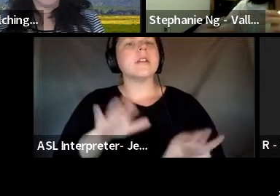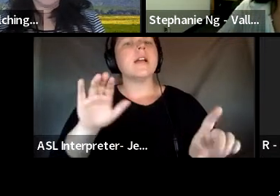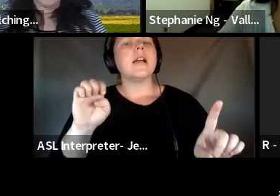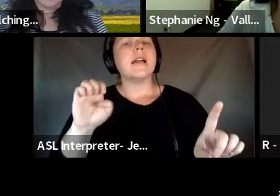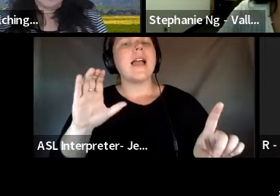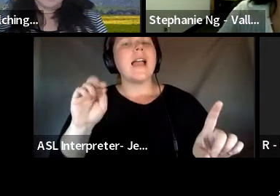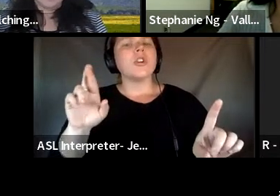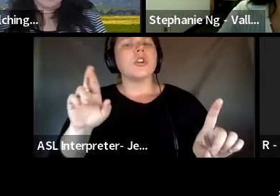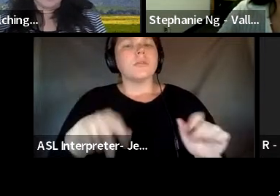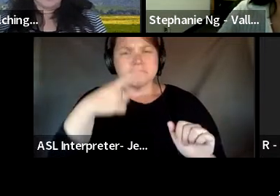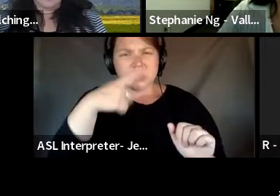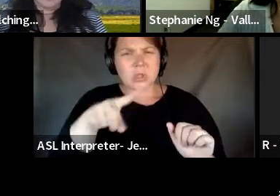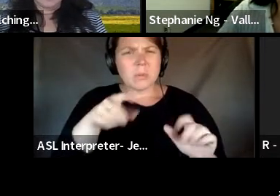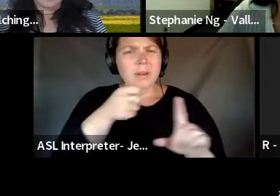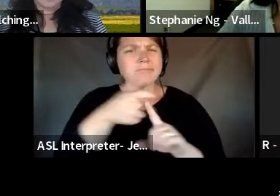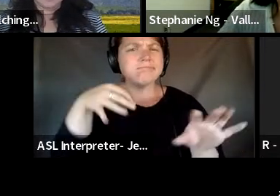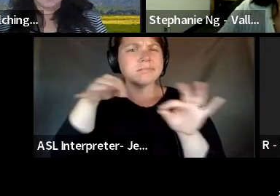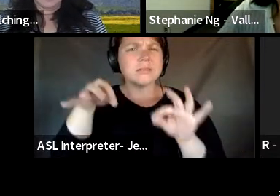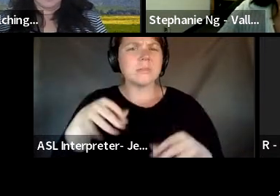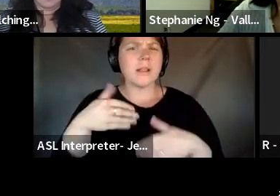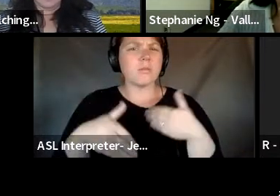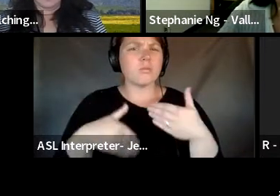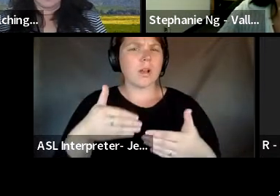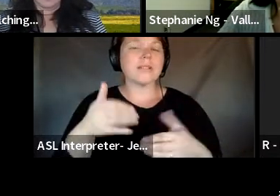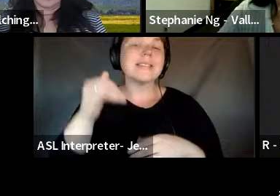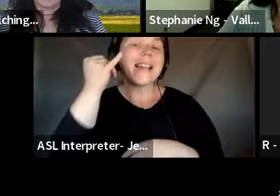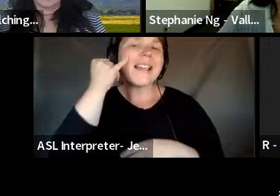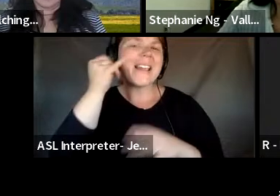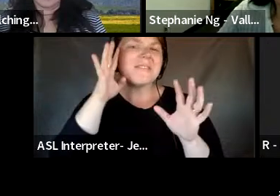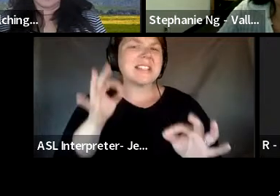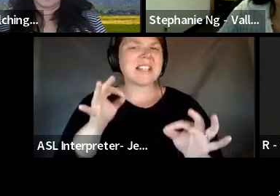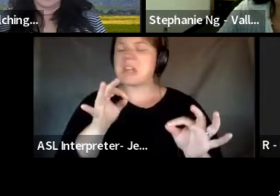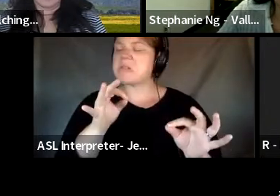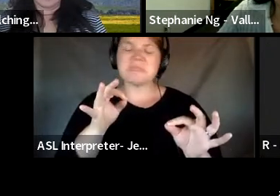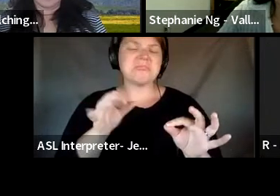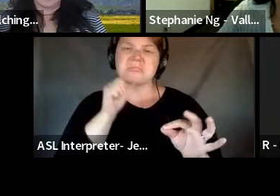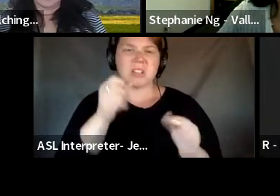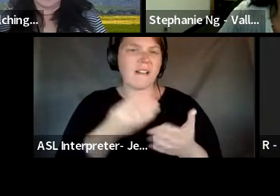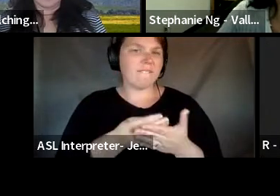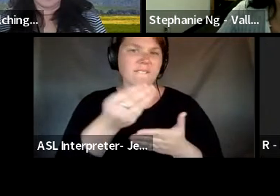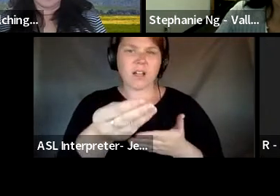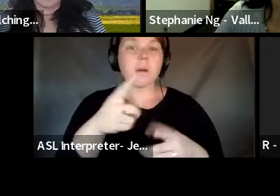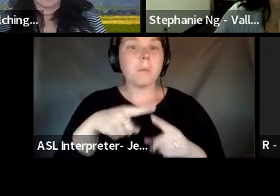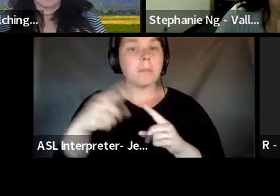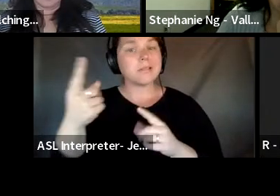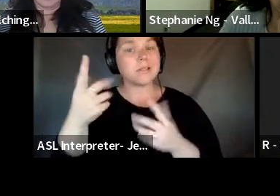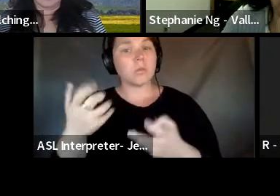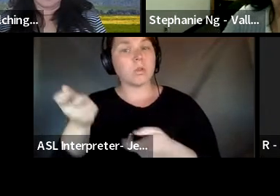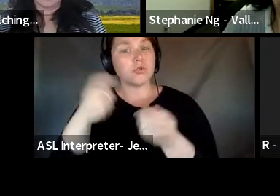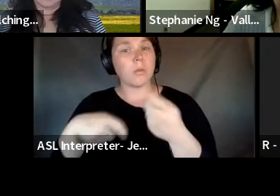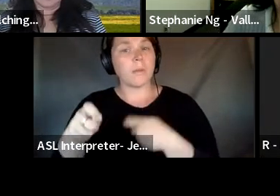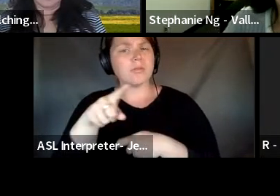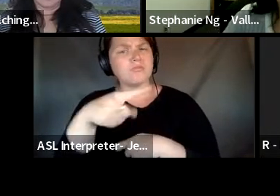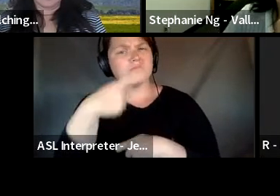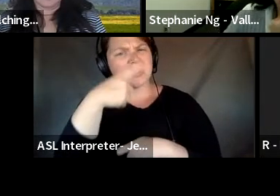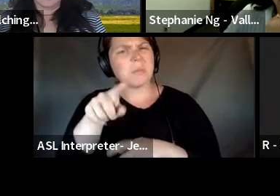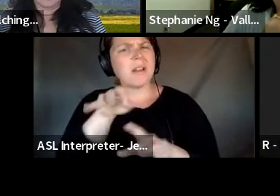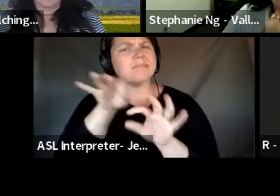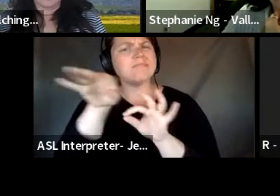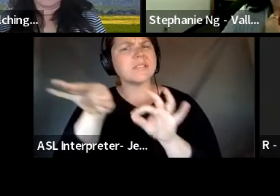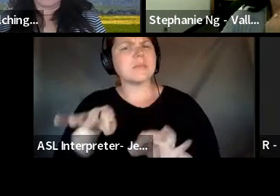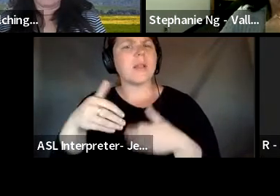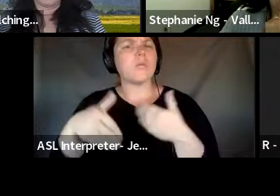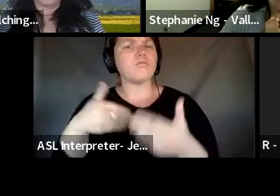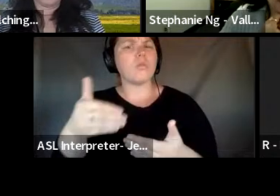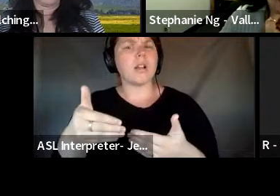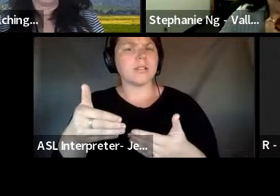you explain the process? Say if we don't fund this event and someone still wants to replace their lawnmower, can you explain the process and what,